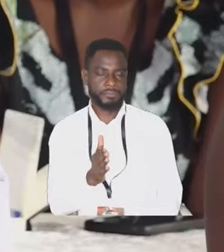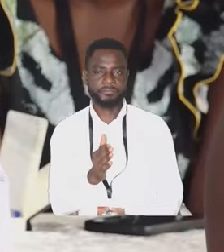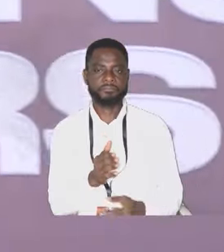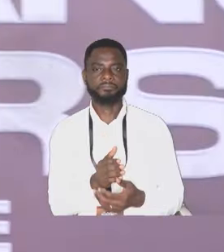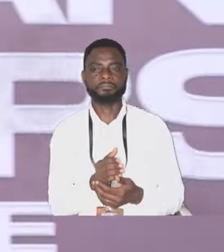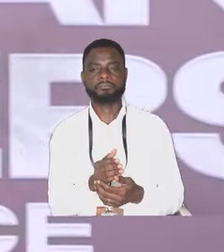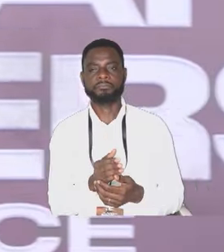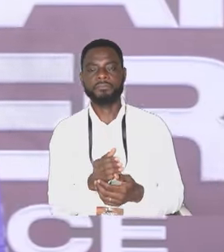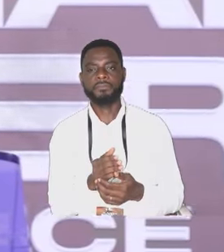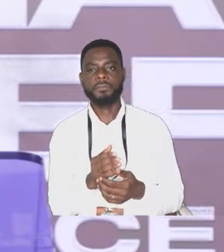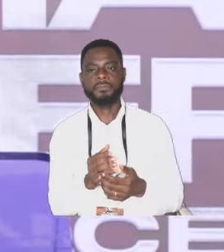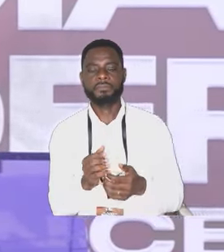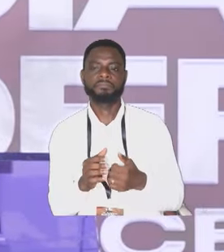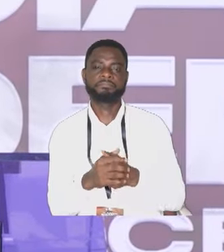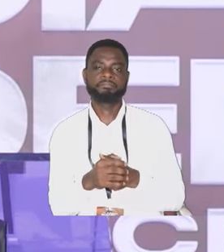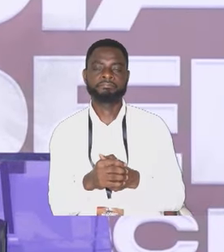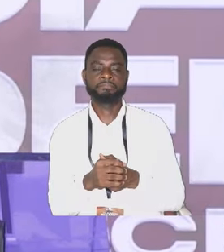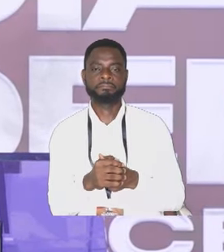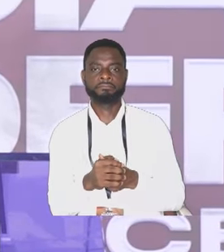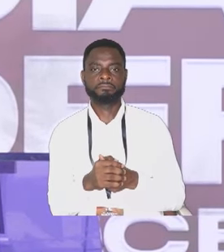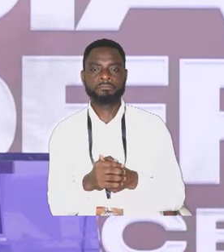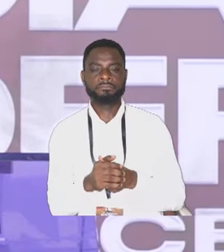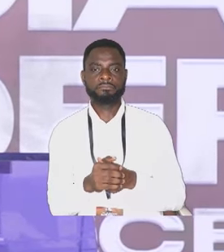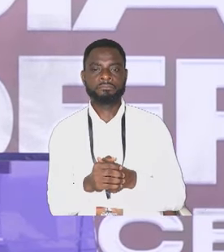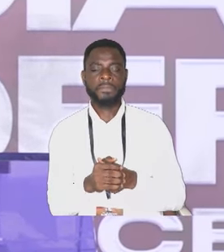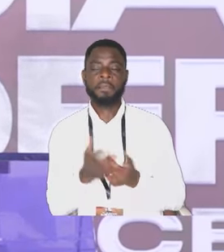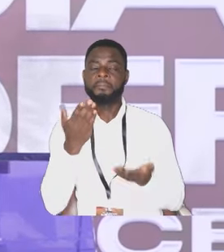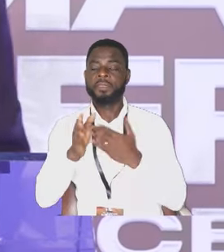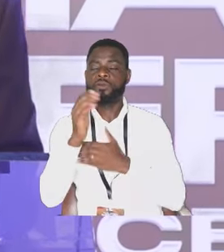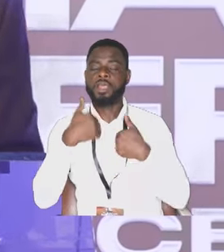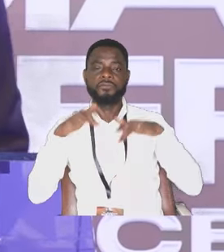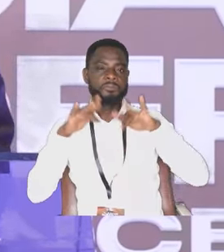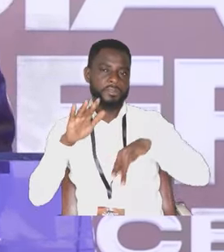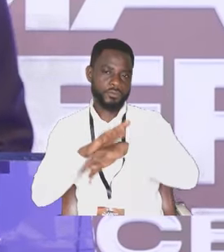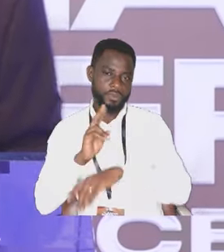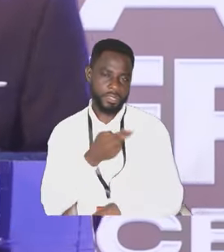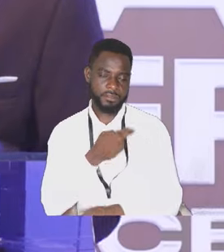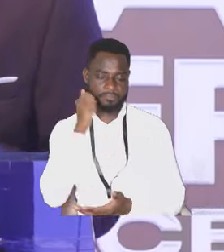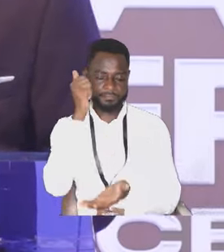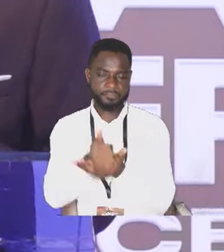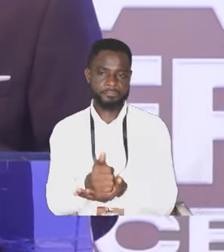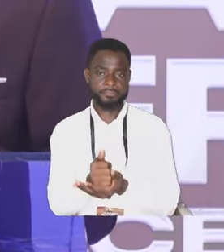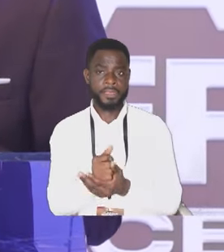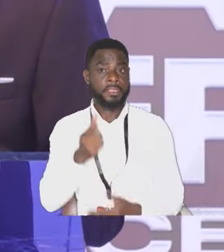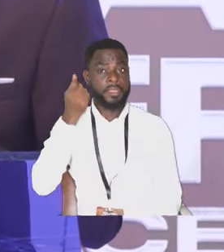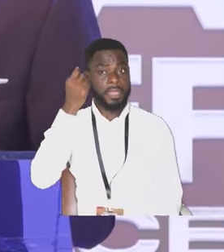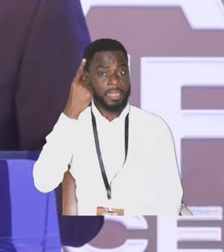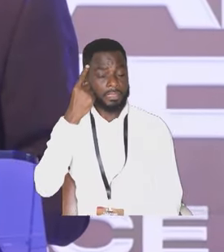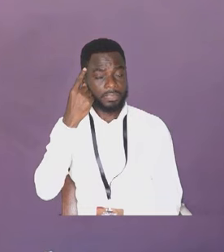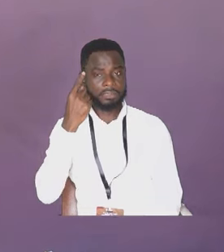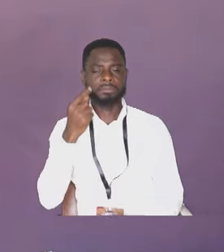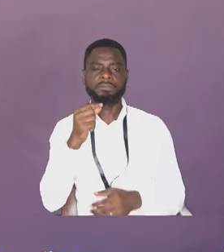the human factor tends to pull you down. May God have mercy on us. Understanding